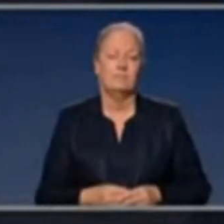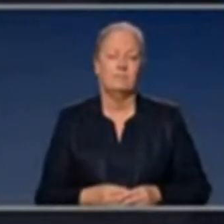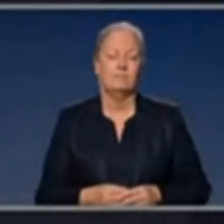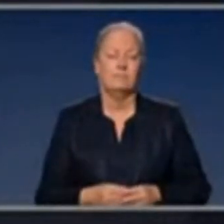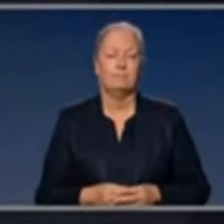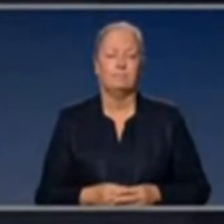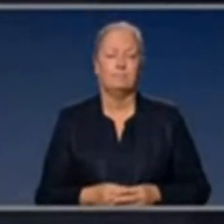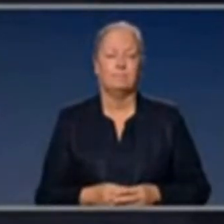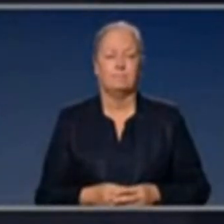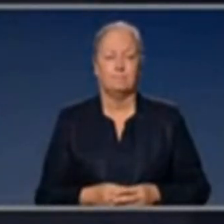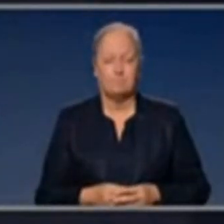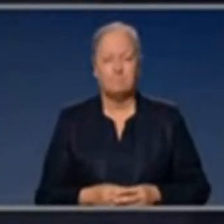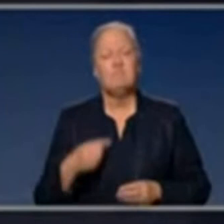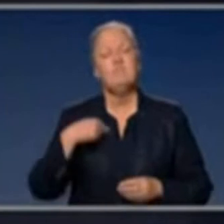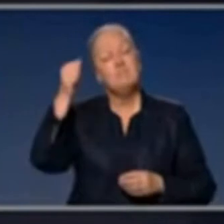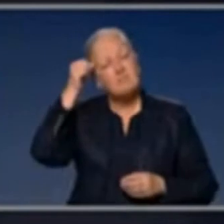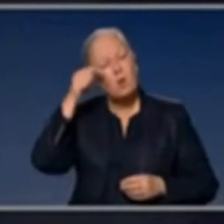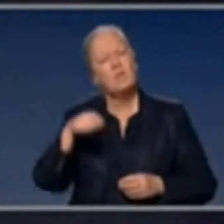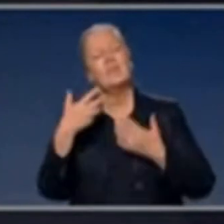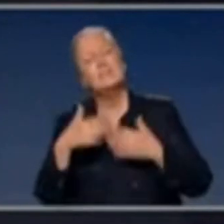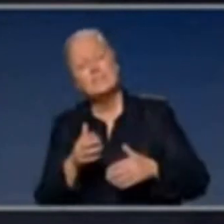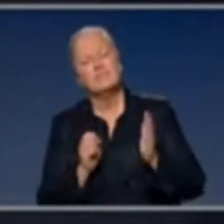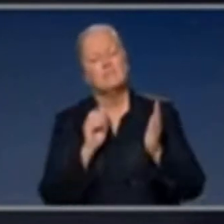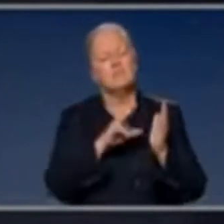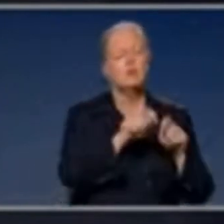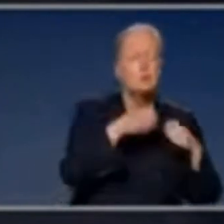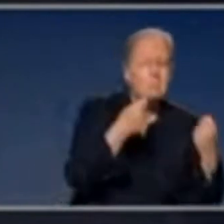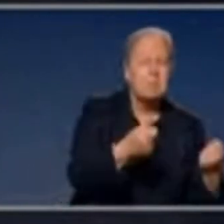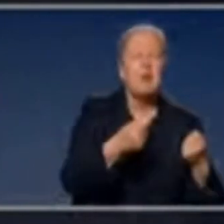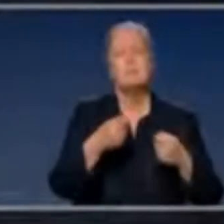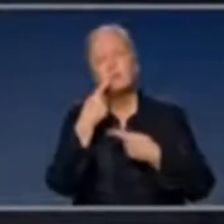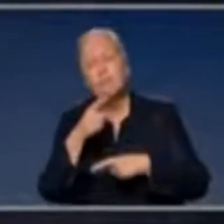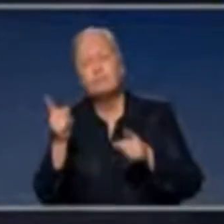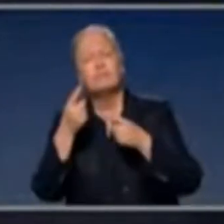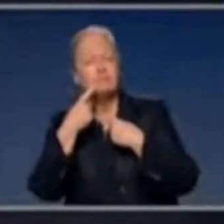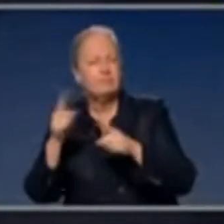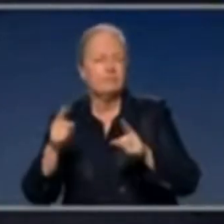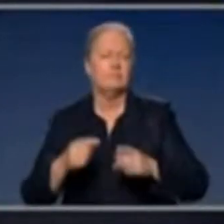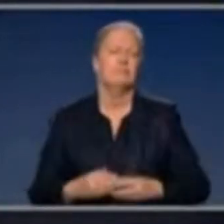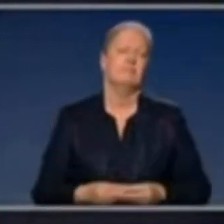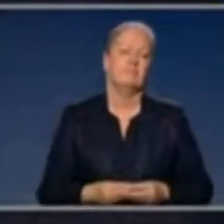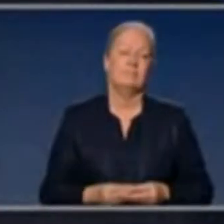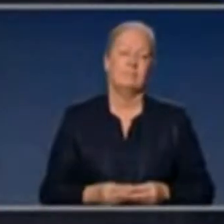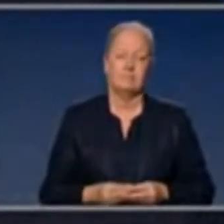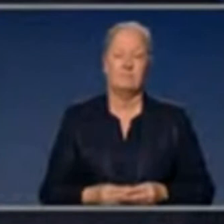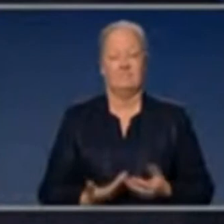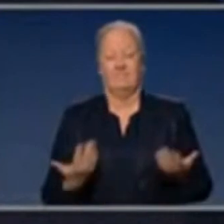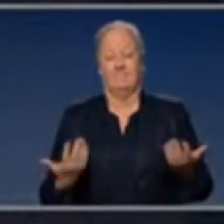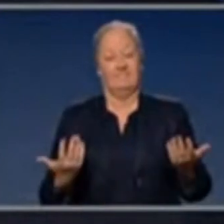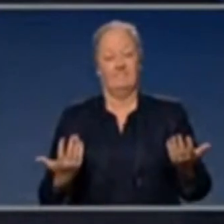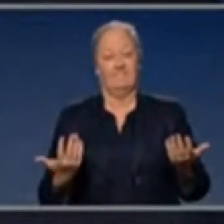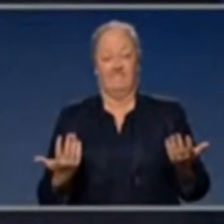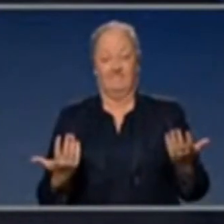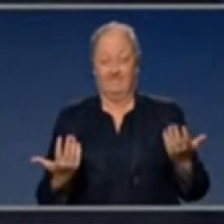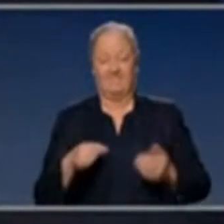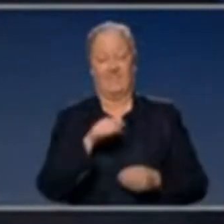the public domain, about testing results being notified to the Commonwealth, which was a part of the plan and